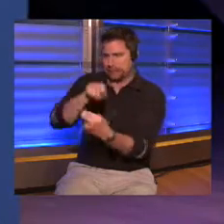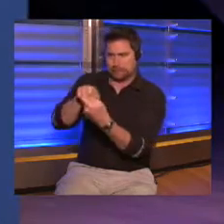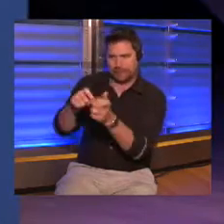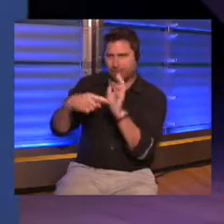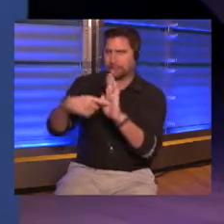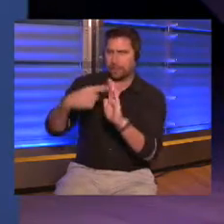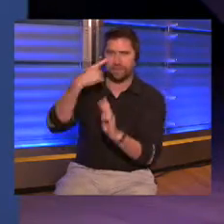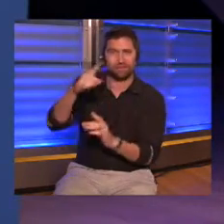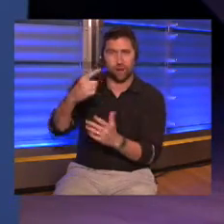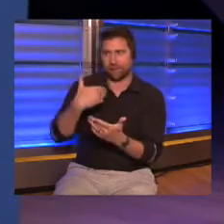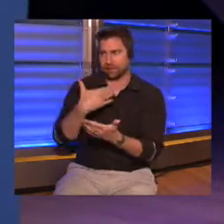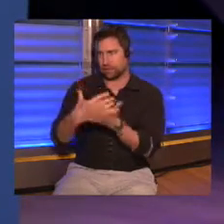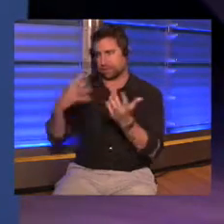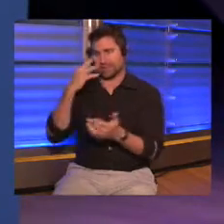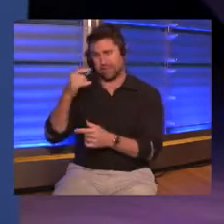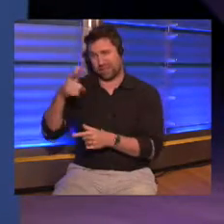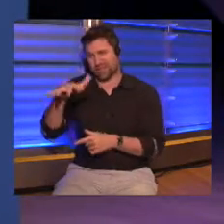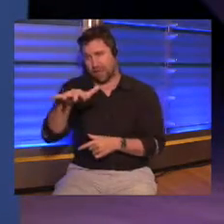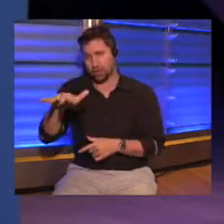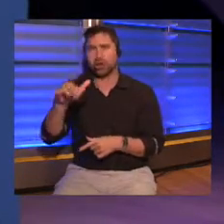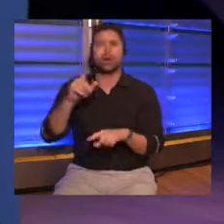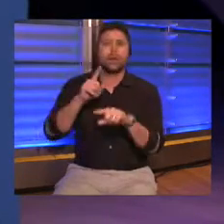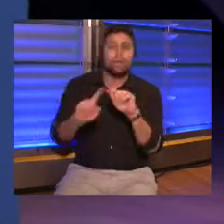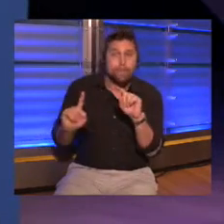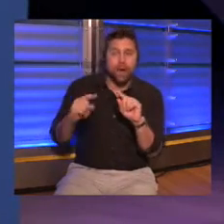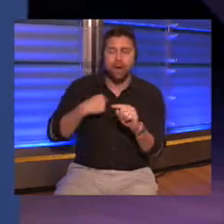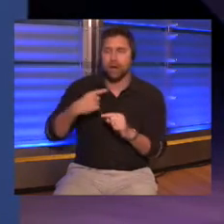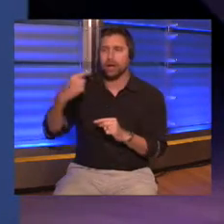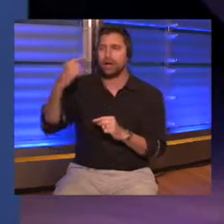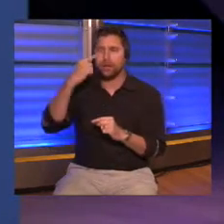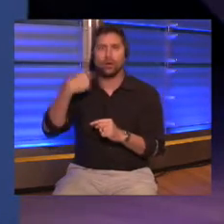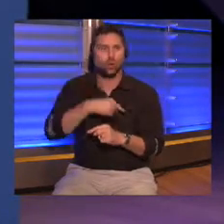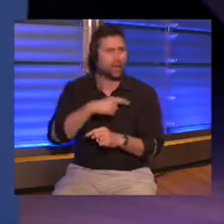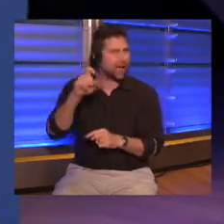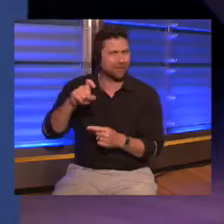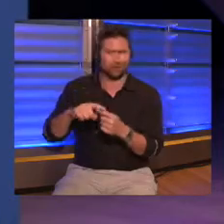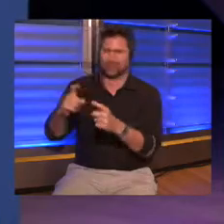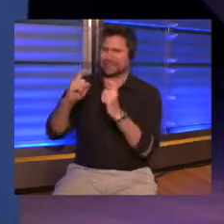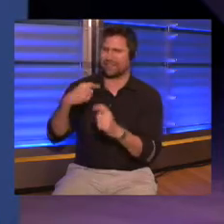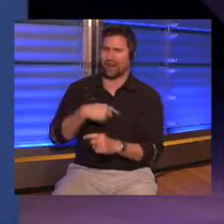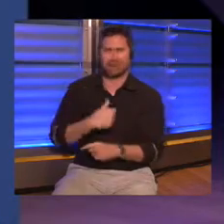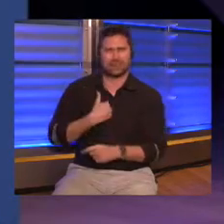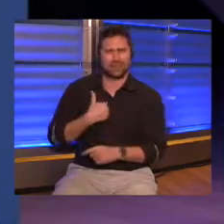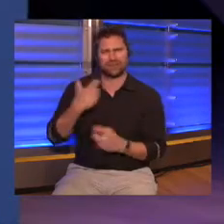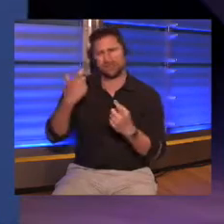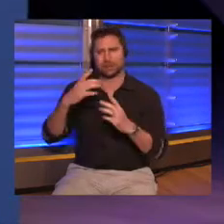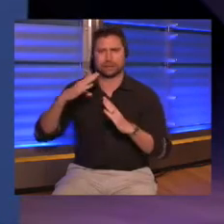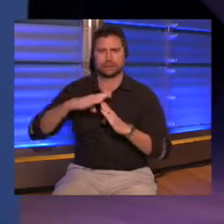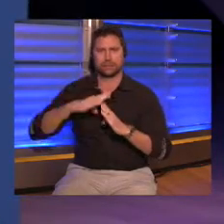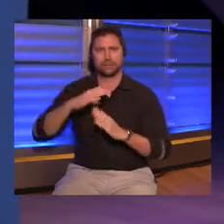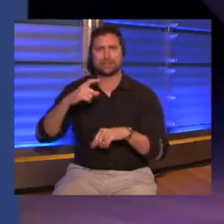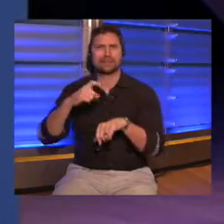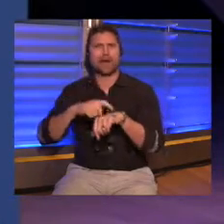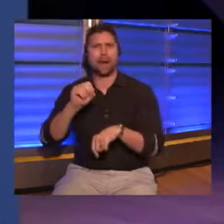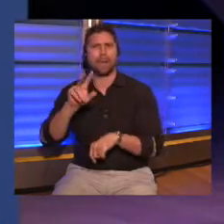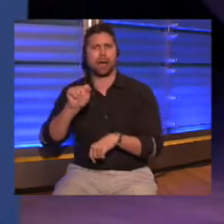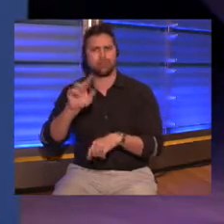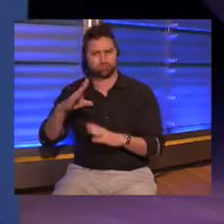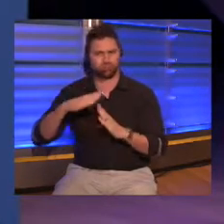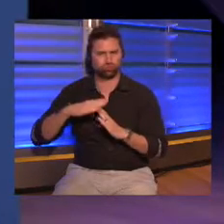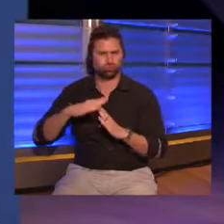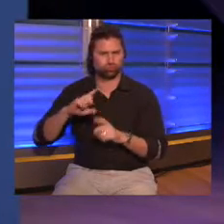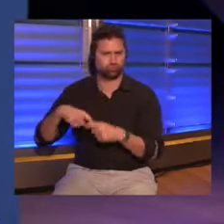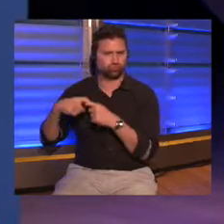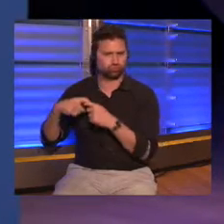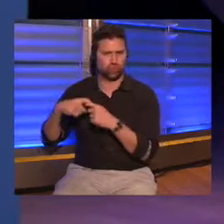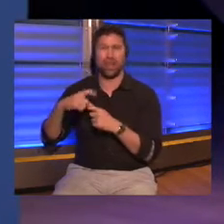example for having some experience there. But, you know, I think that we've got to give ourselves time out. We have to be able to put